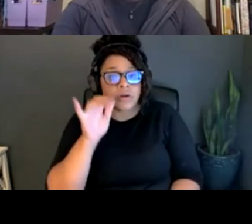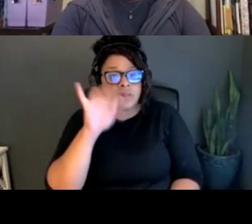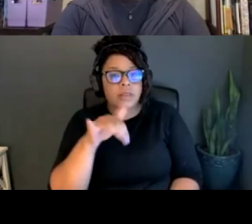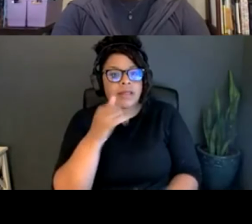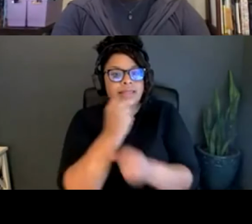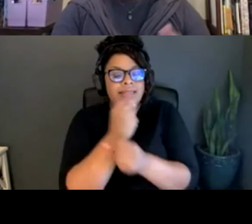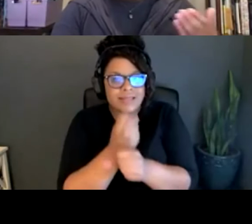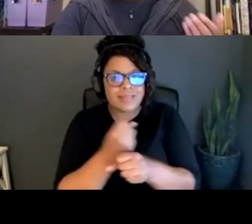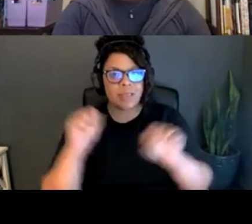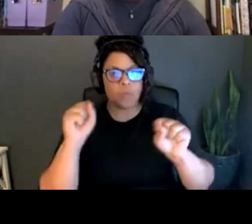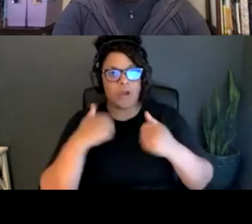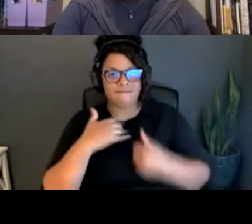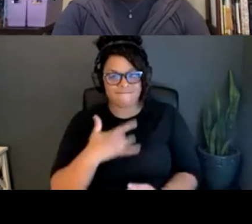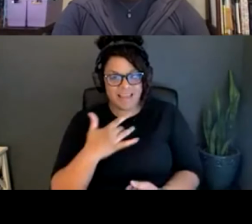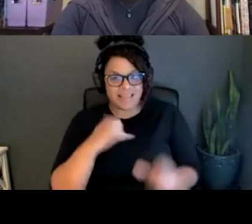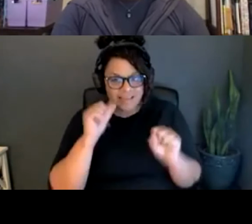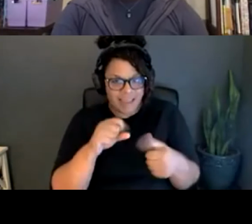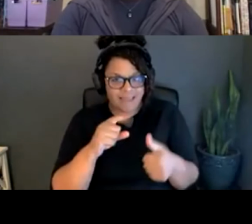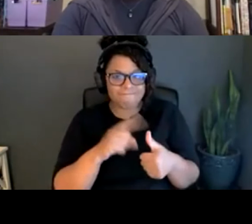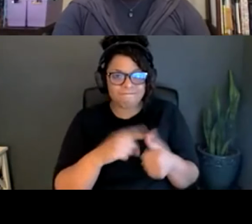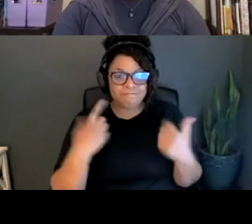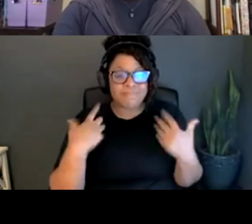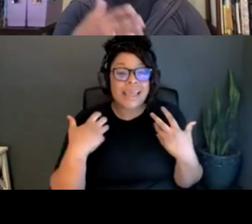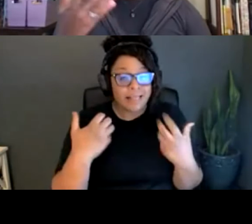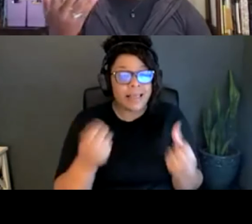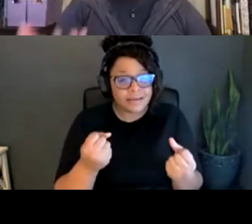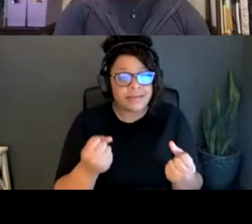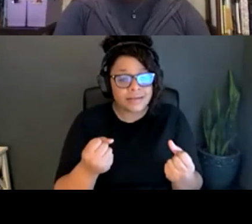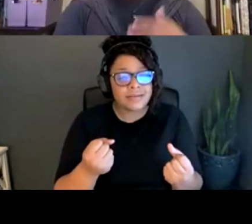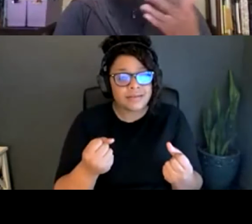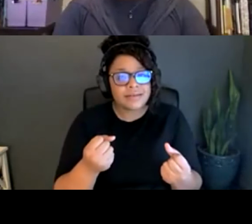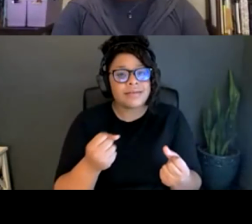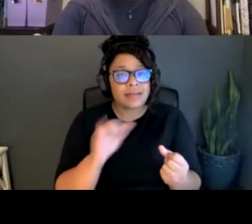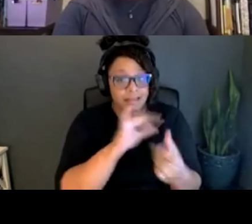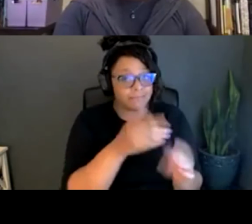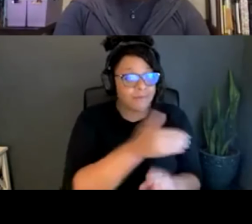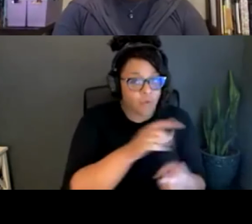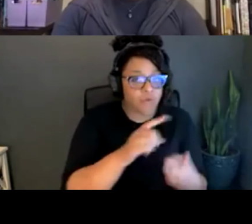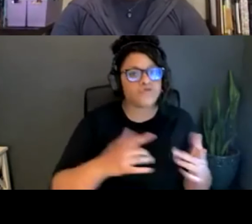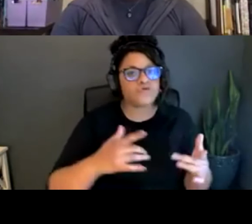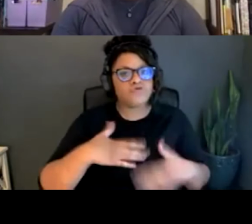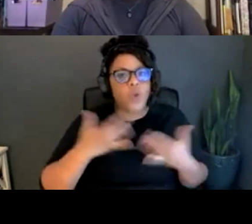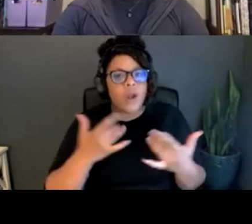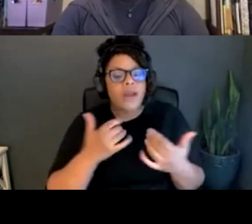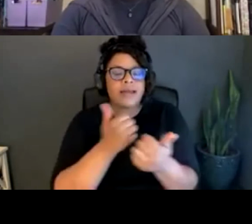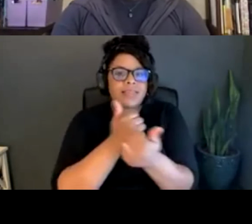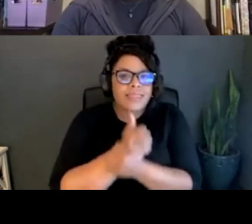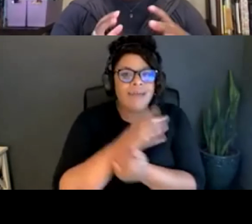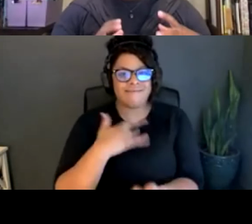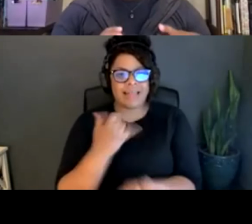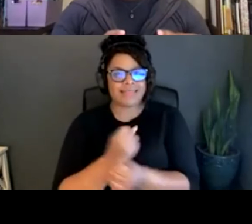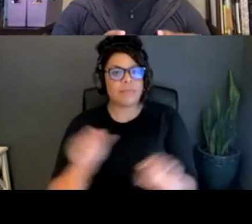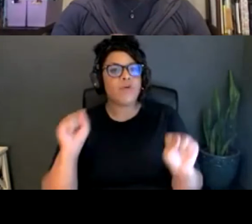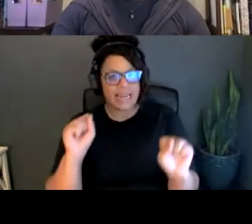liberatory possibilities of healing that we heard earlier, joy, love, and liberation. And so